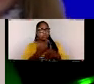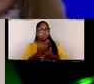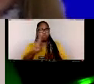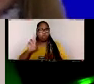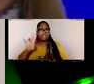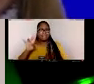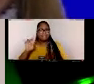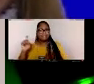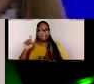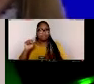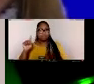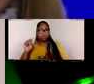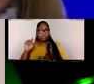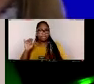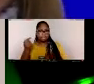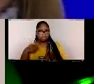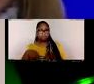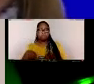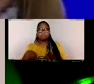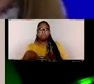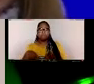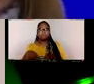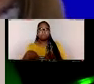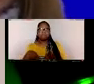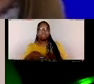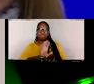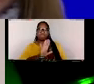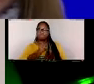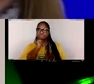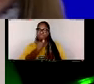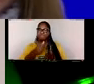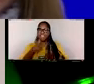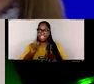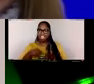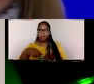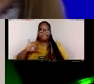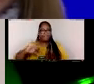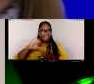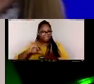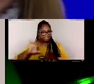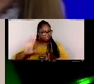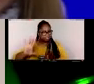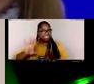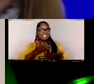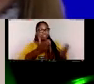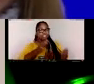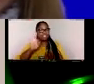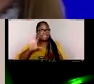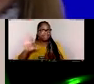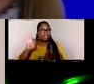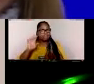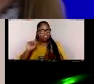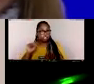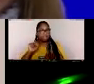zoning, but simply disallow the R7X height and suggest the 95 foot height